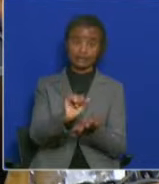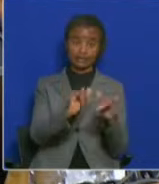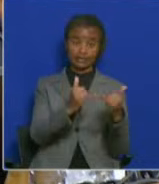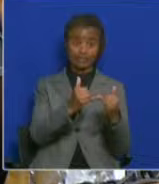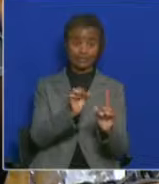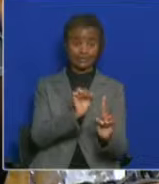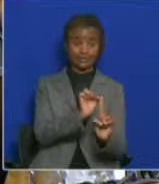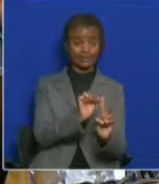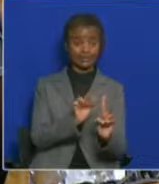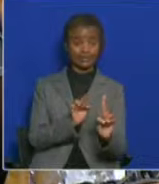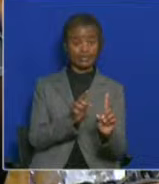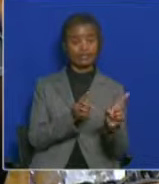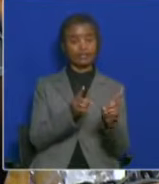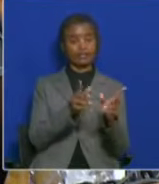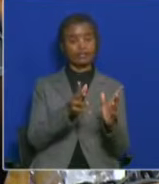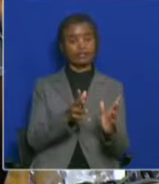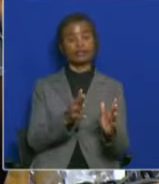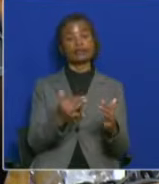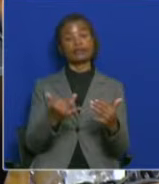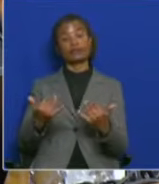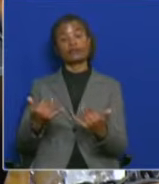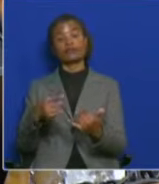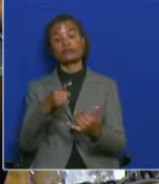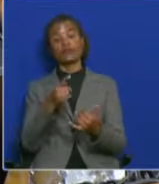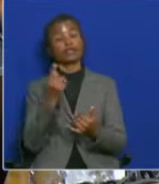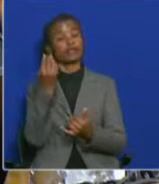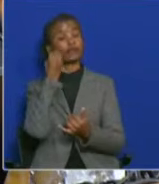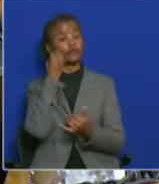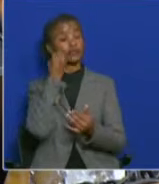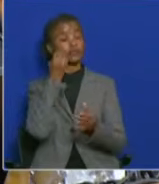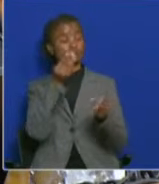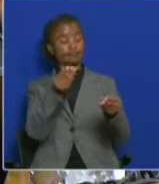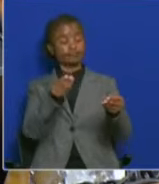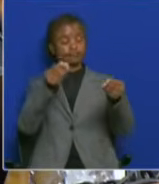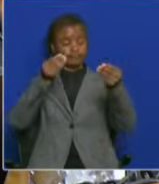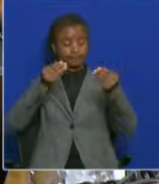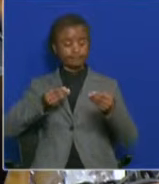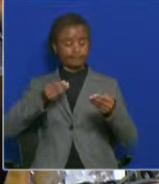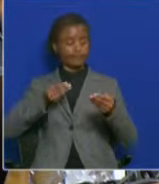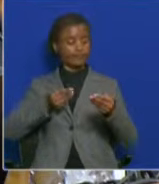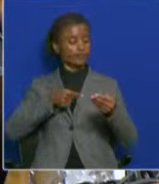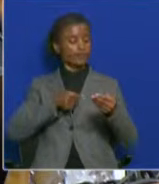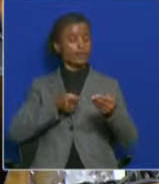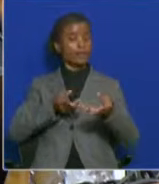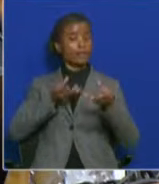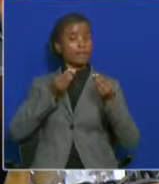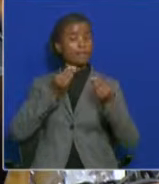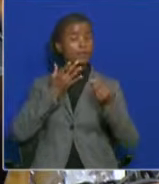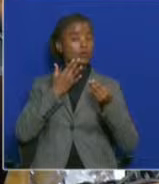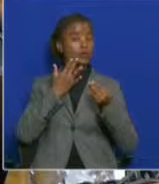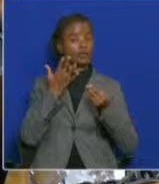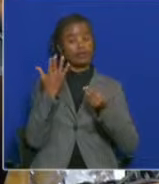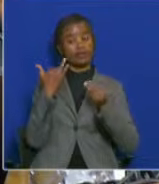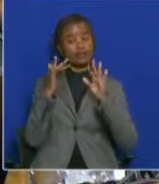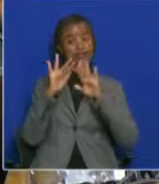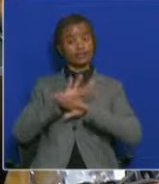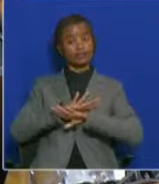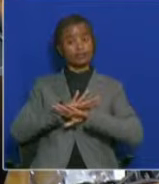submission that they have provided to us. They provided it last night, and I think it's important in all fairness to read it into the